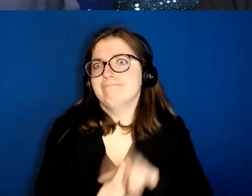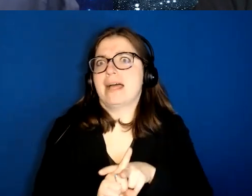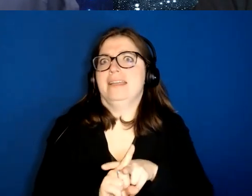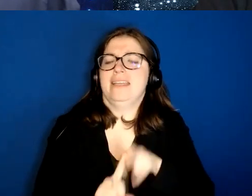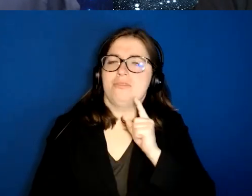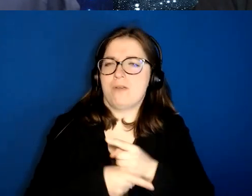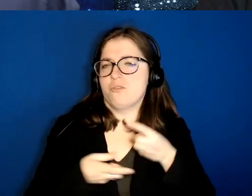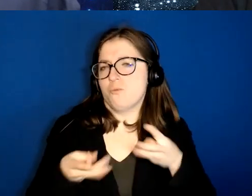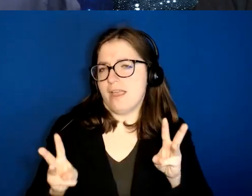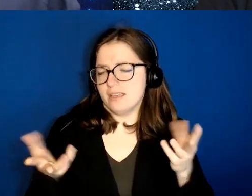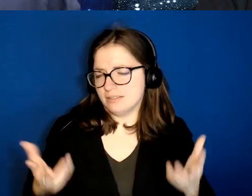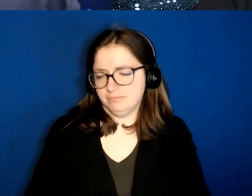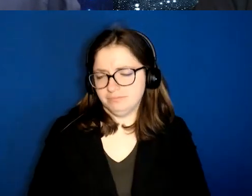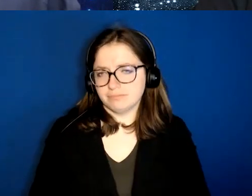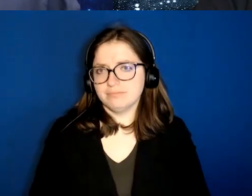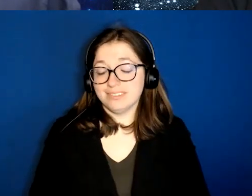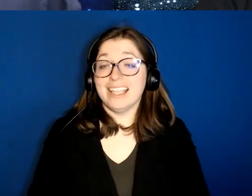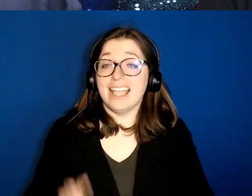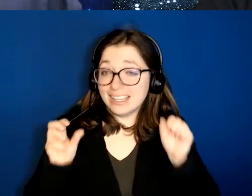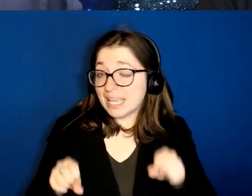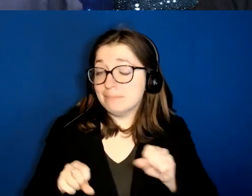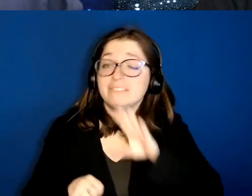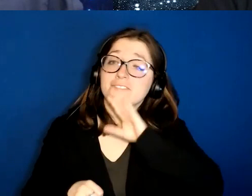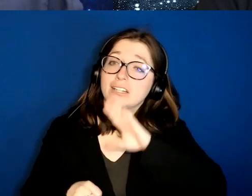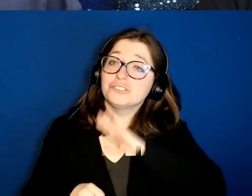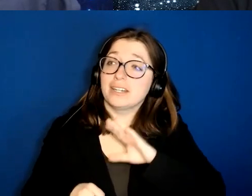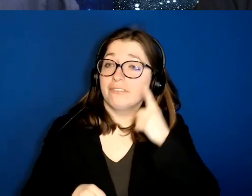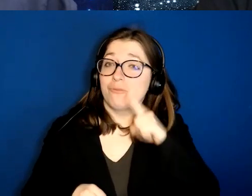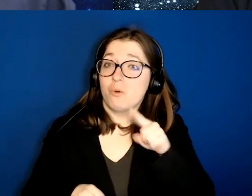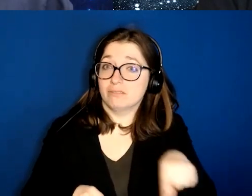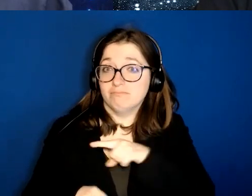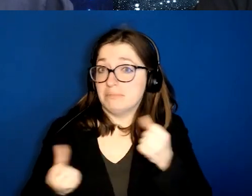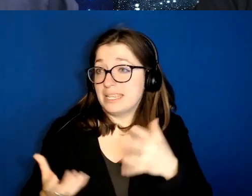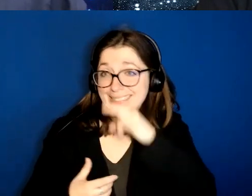And it can be frustrating for kids.